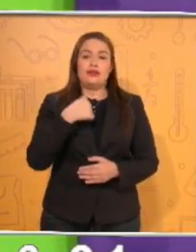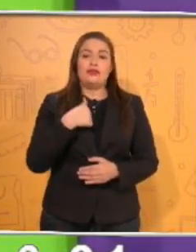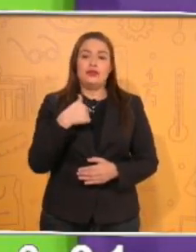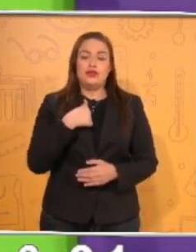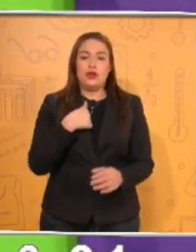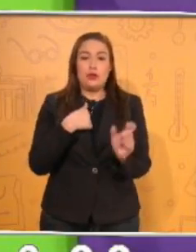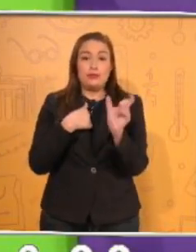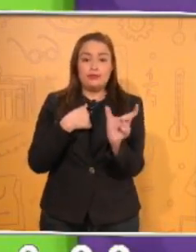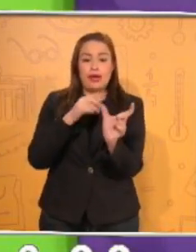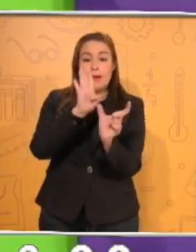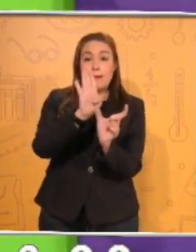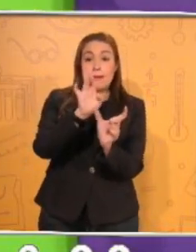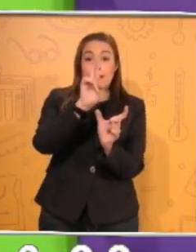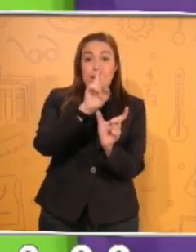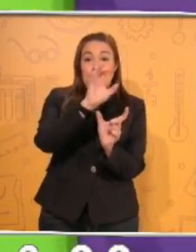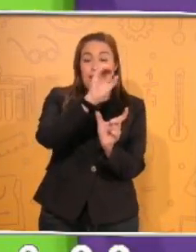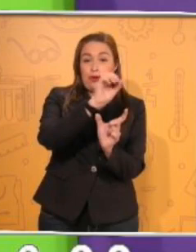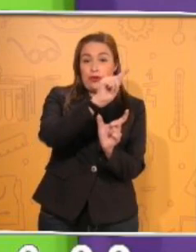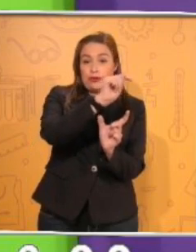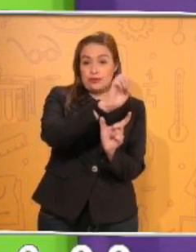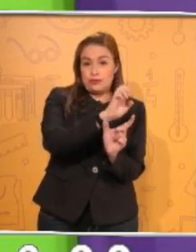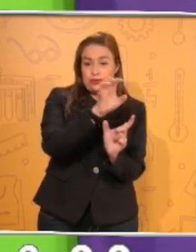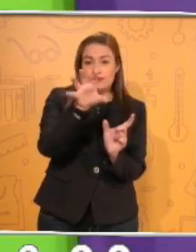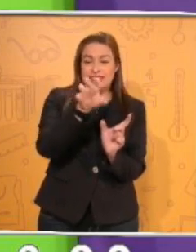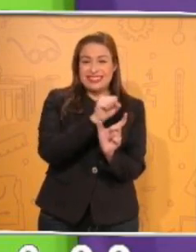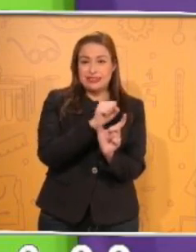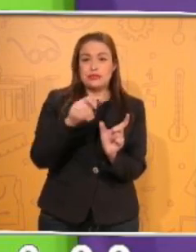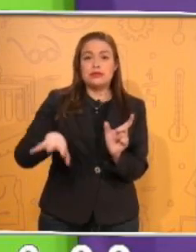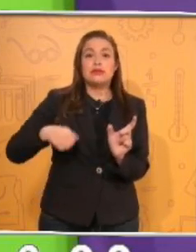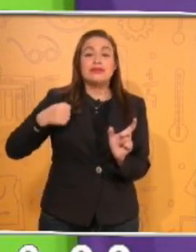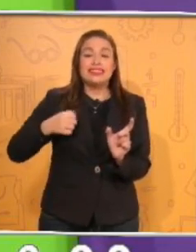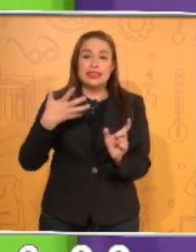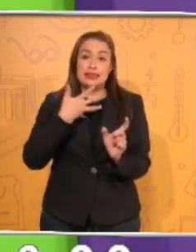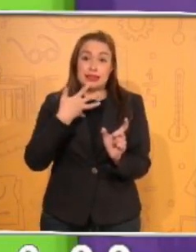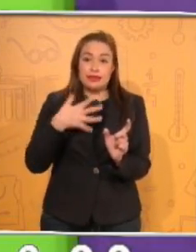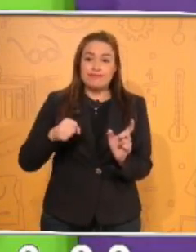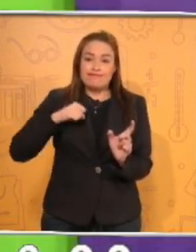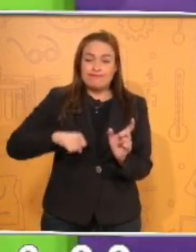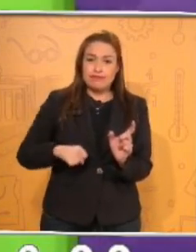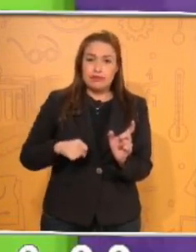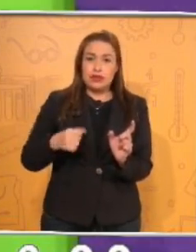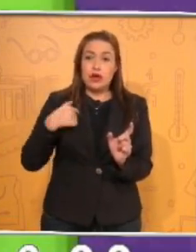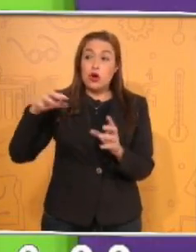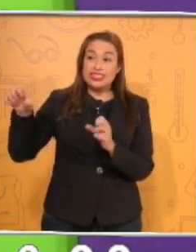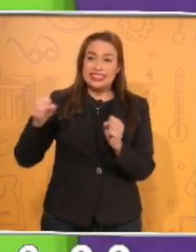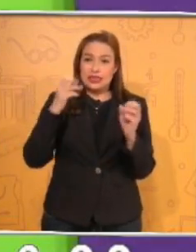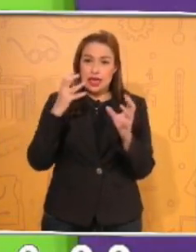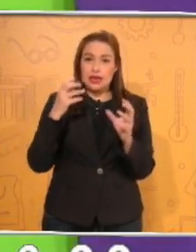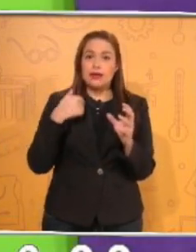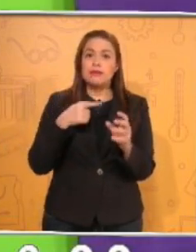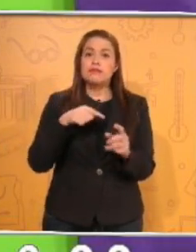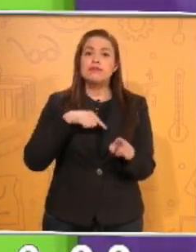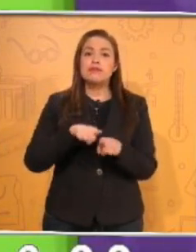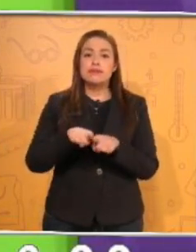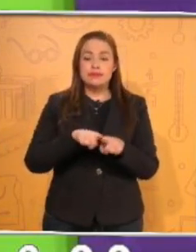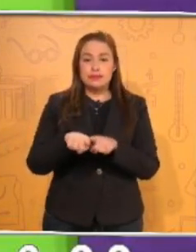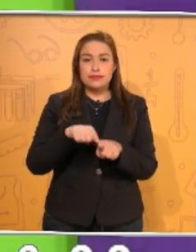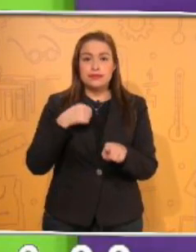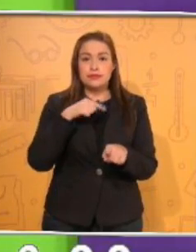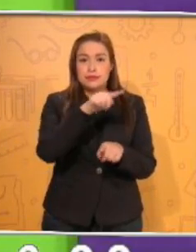brought my brother to the Macro Plaza.